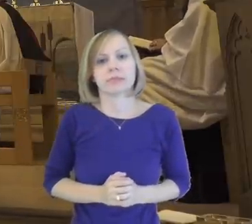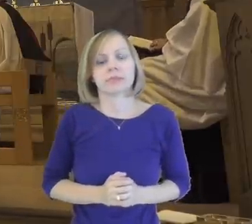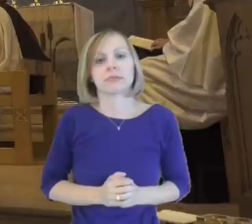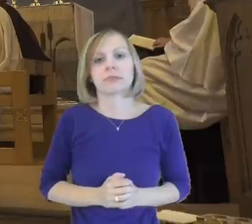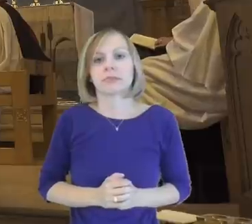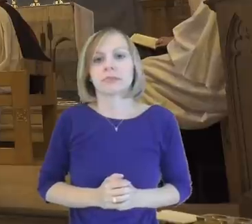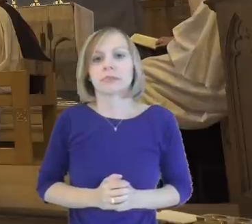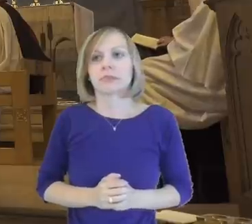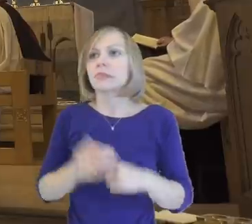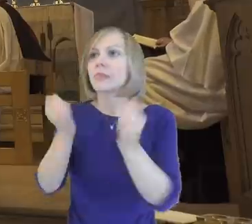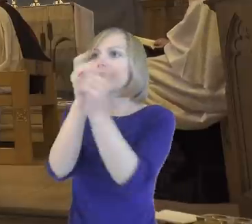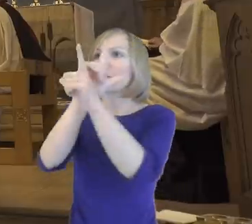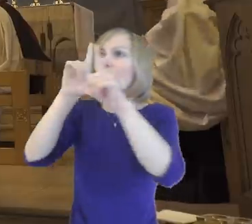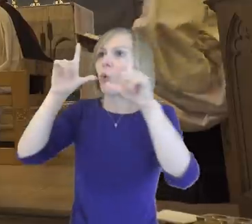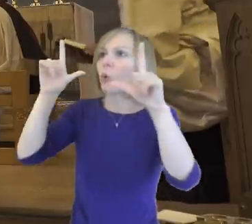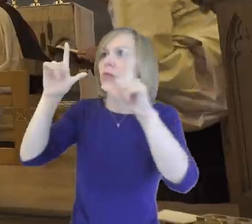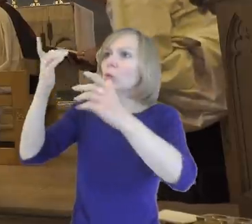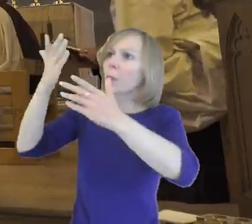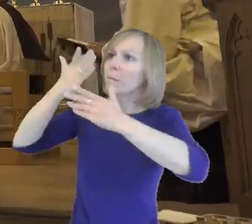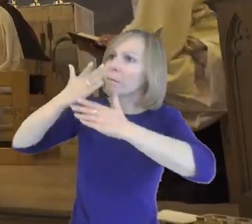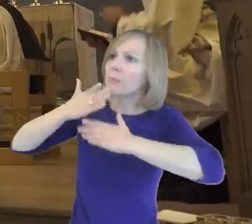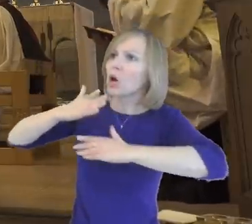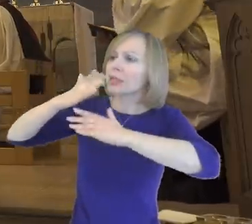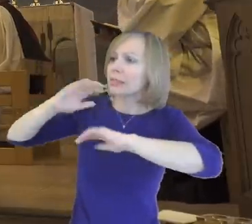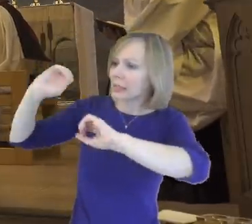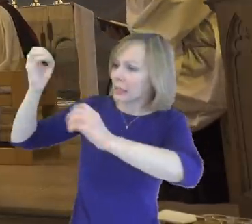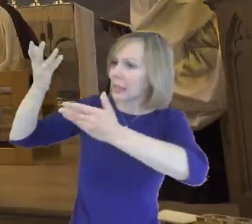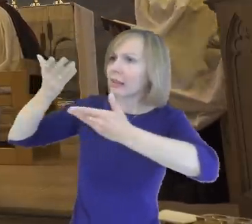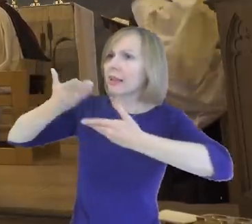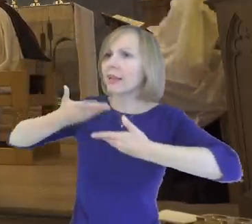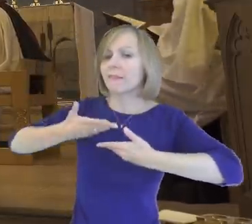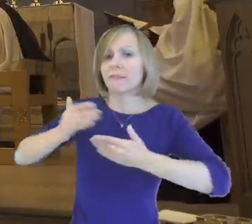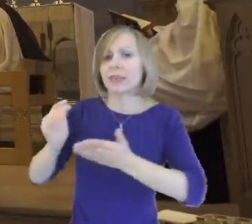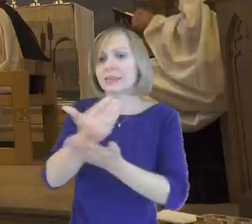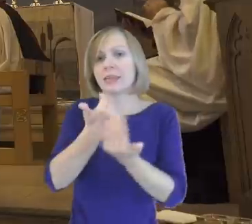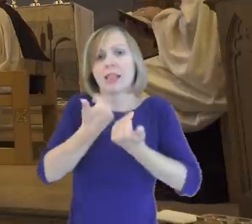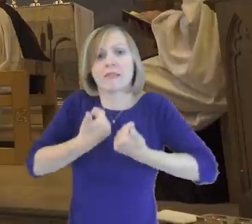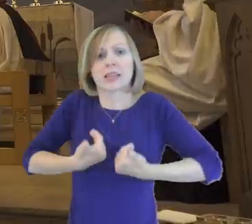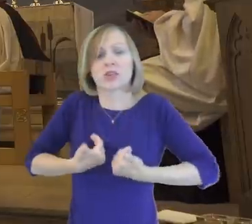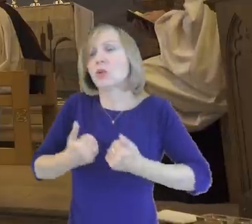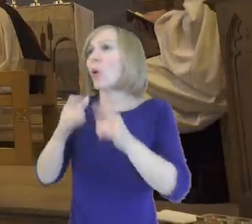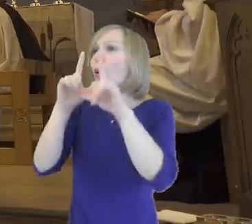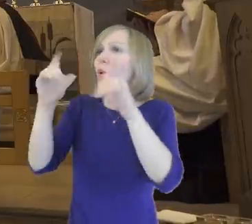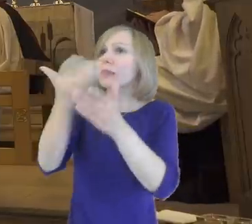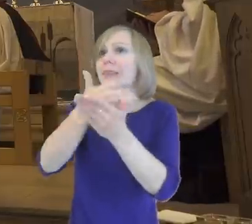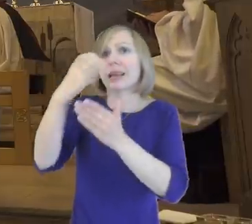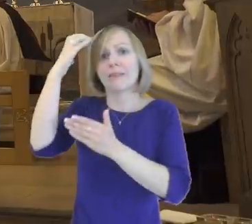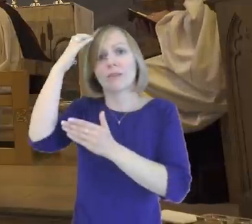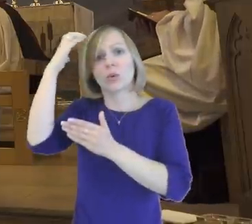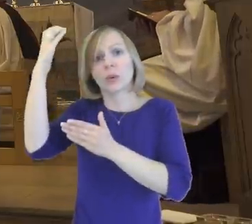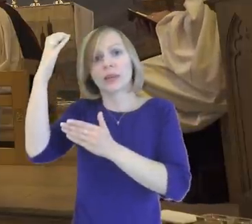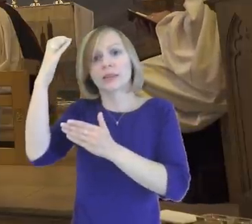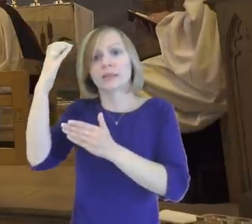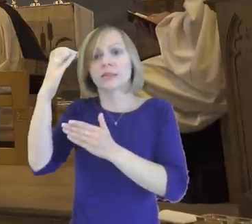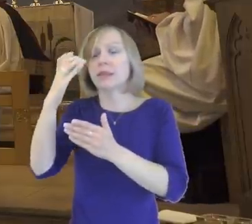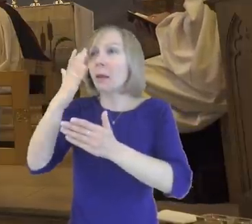O Lord, show thy mercy upon us, and grant us thy salvation. O Lord, save the Queen, and mercifully